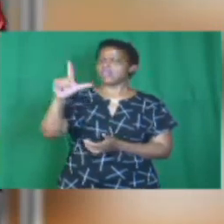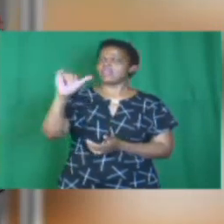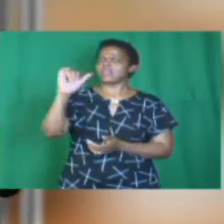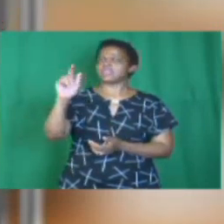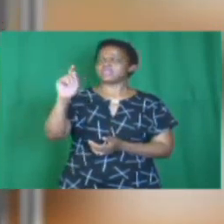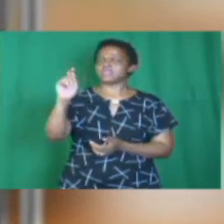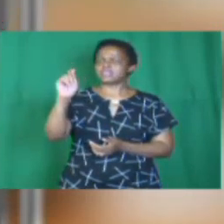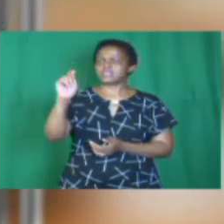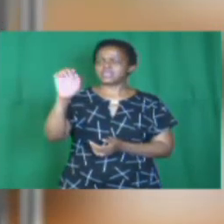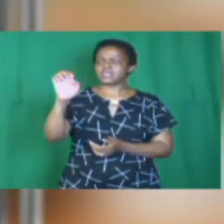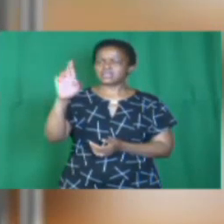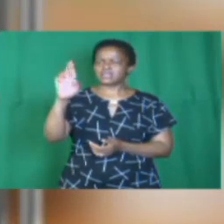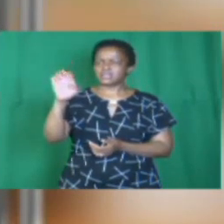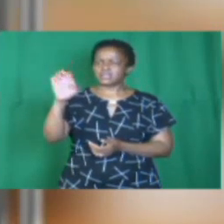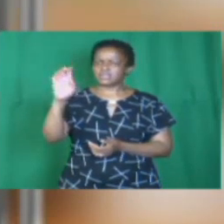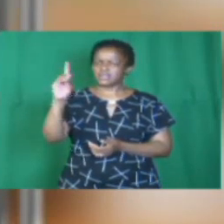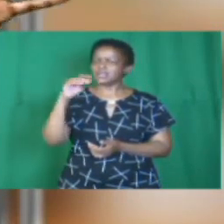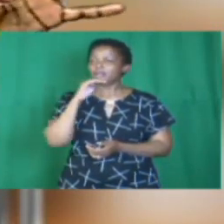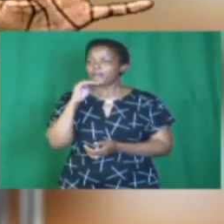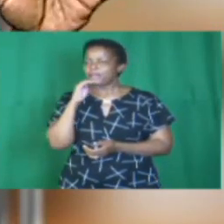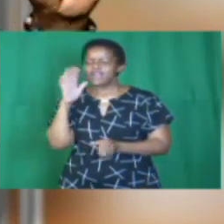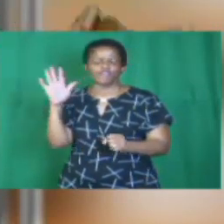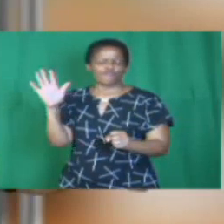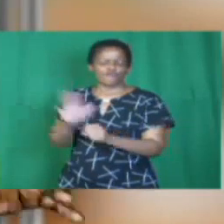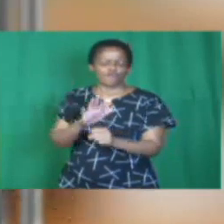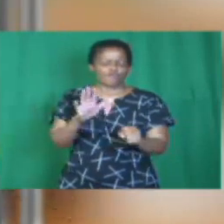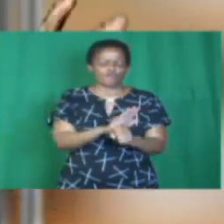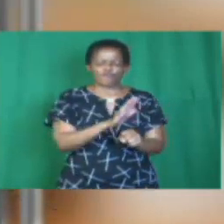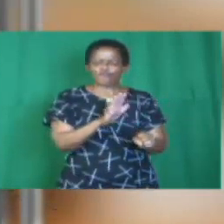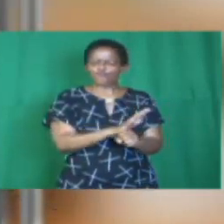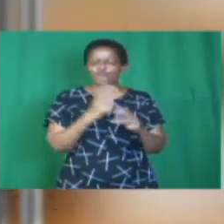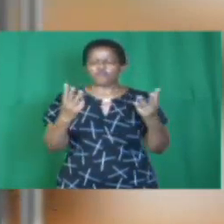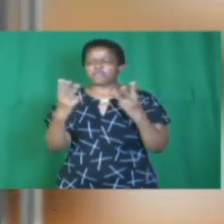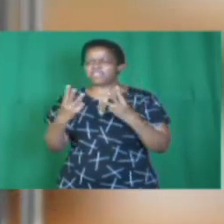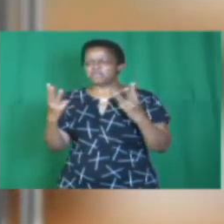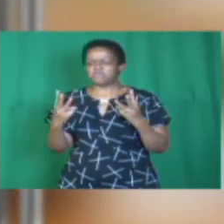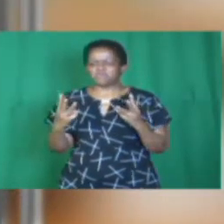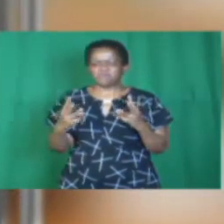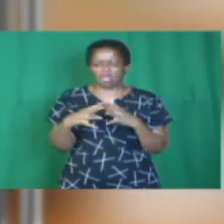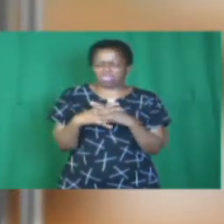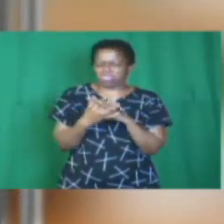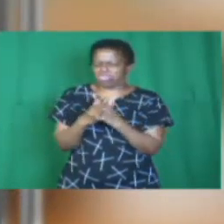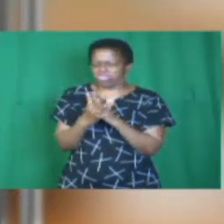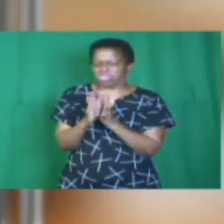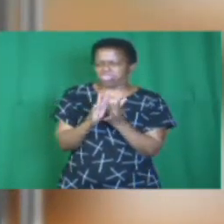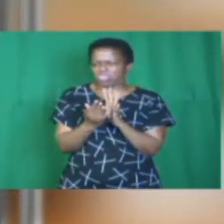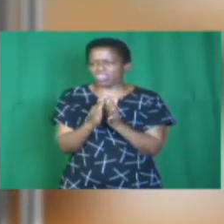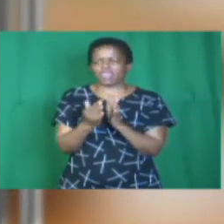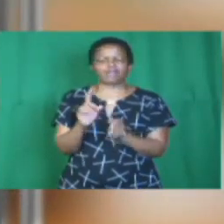say that it is full of people, it is congested, or it is crowded. But he has used